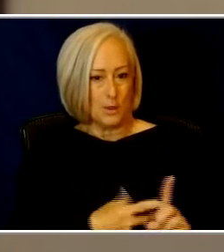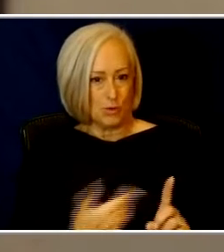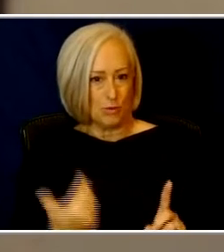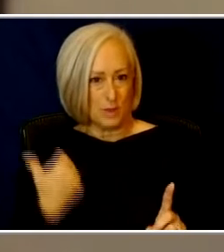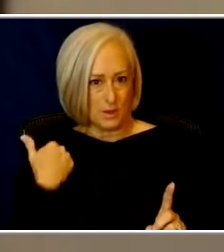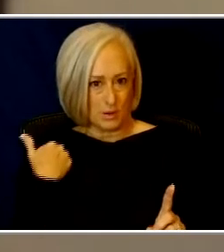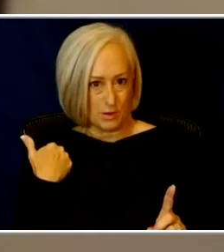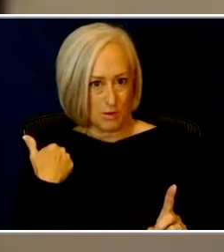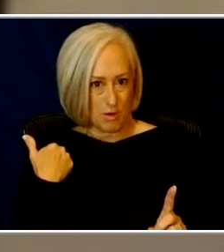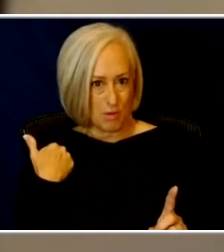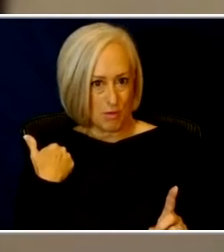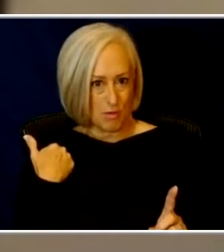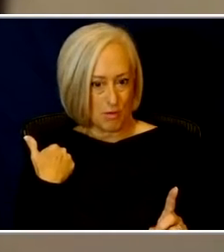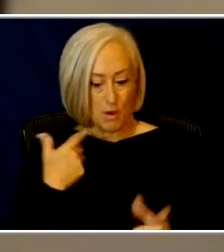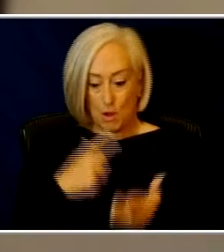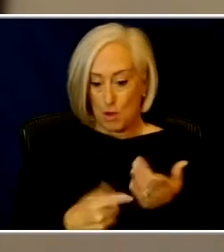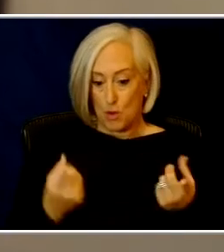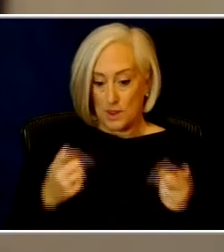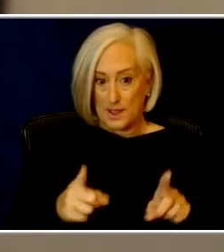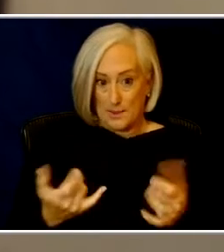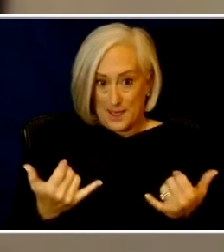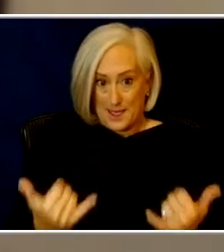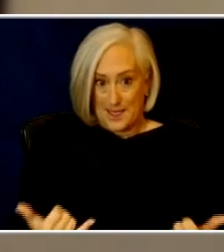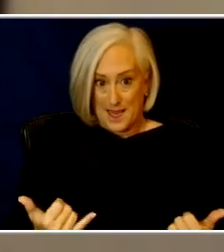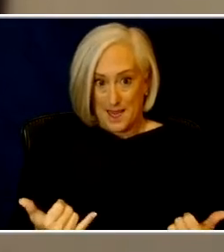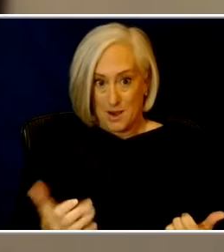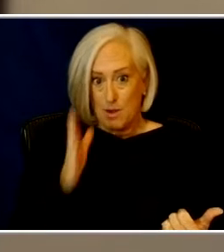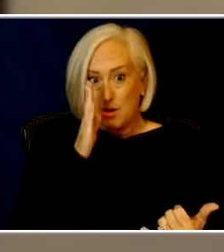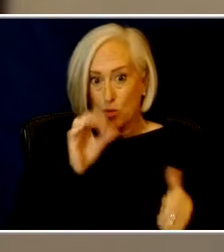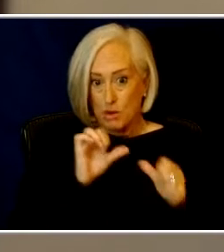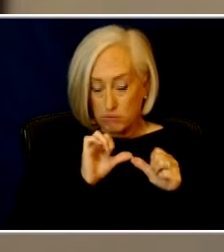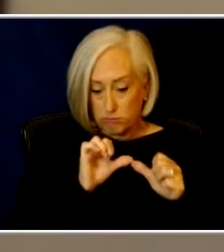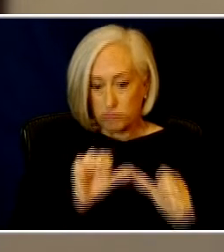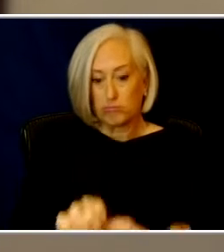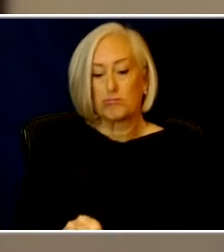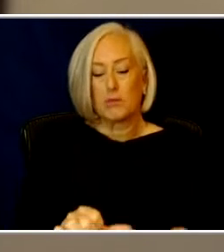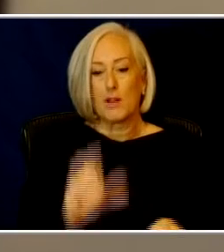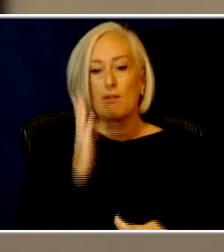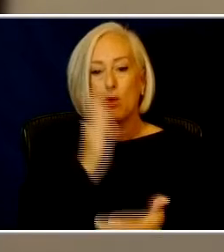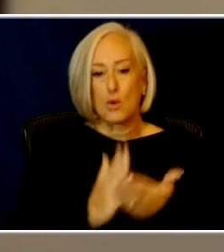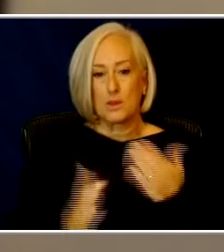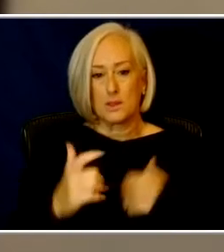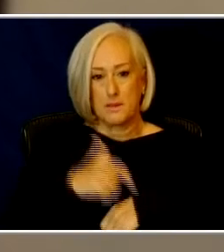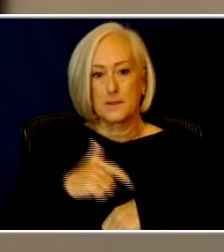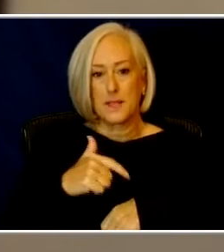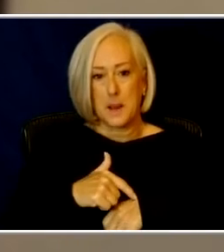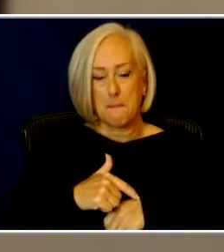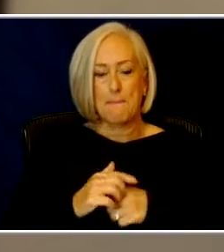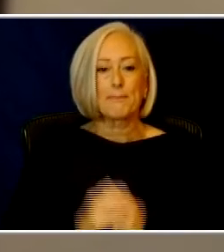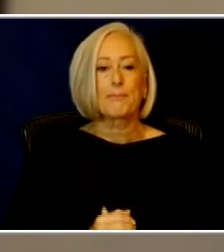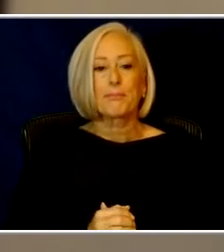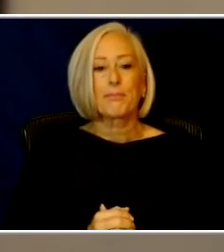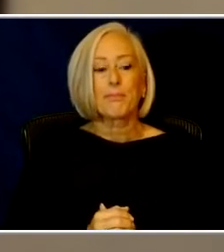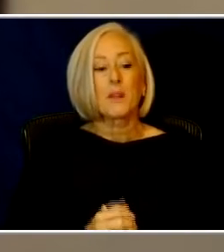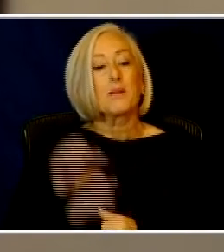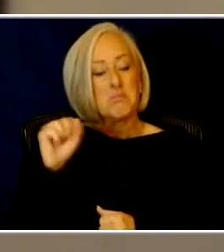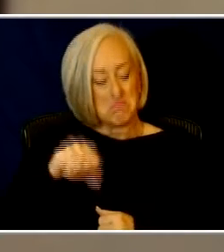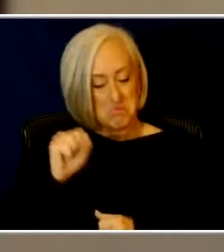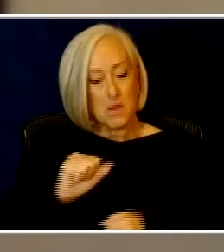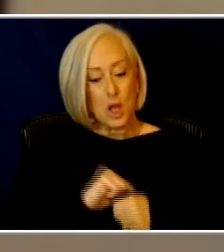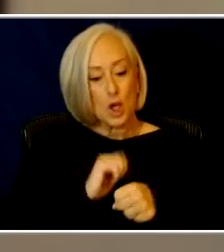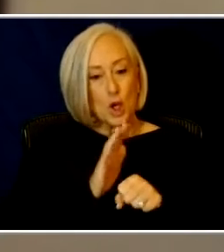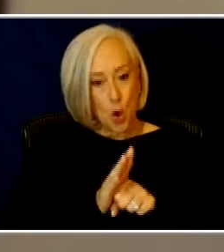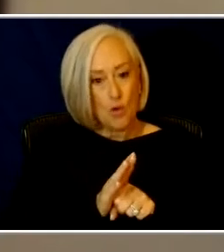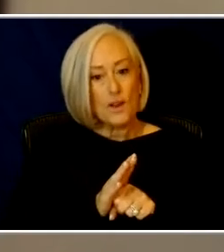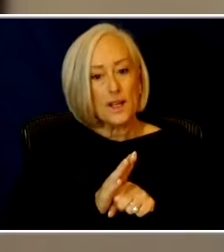are in play now are going to be with us for a while. And even as we see COVID on a downward trend, we realize